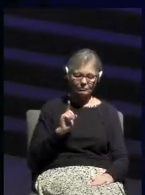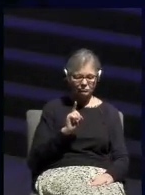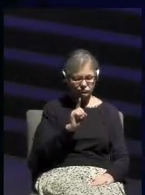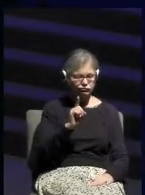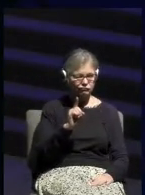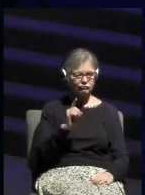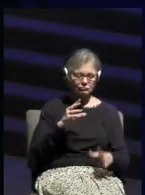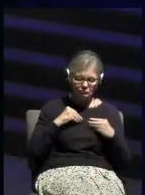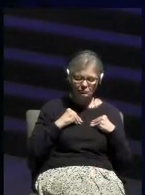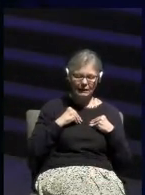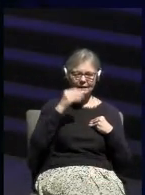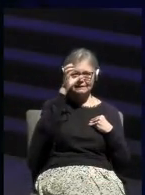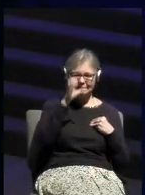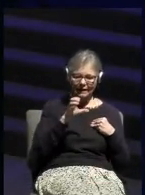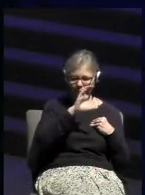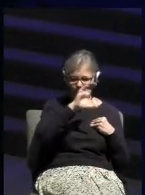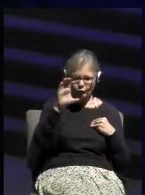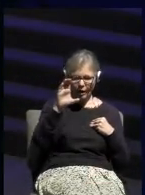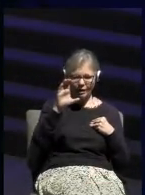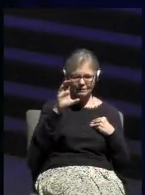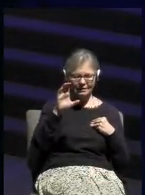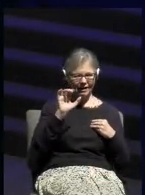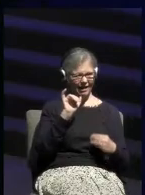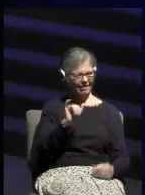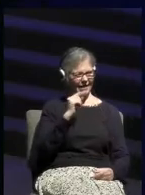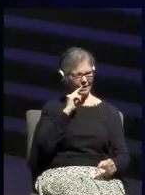cross, that is the pledge to us.